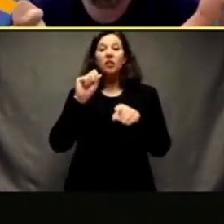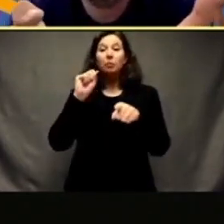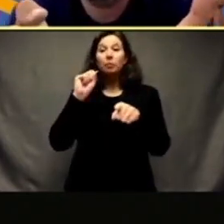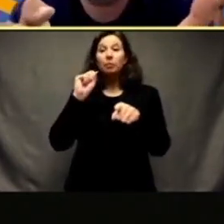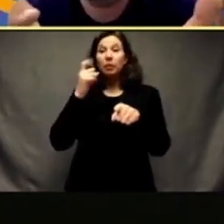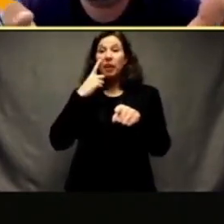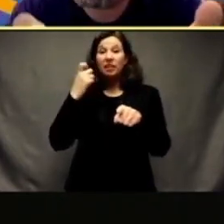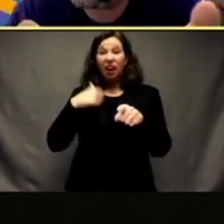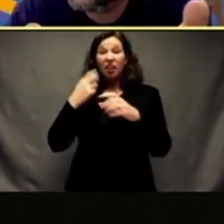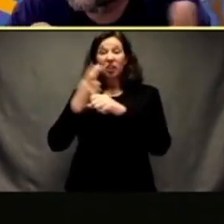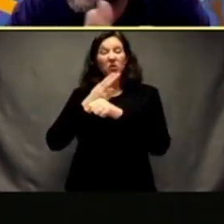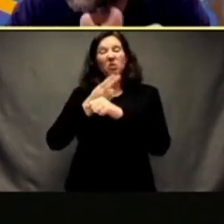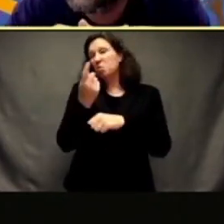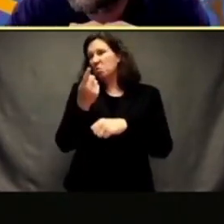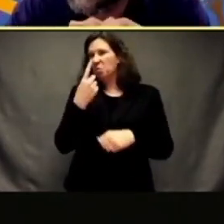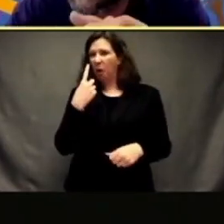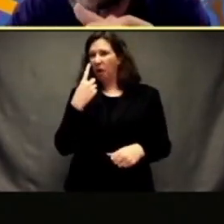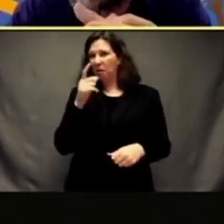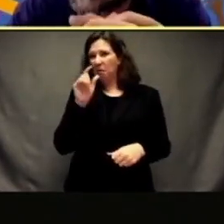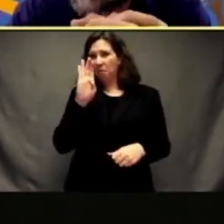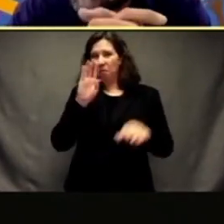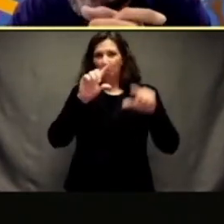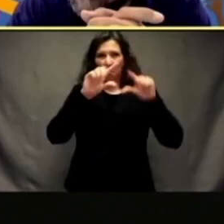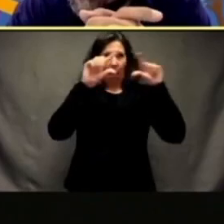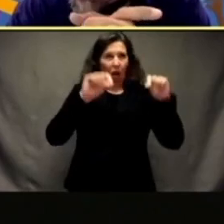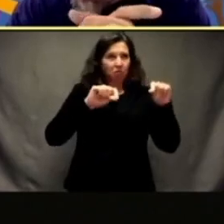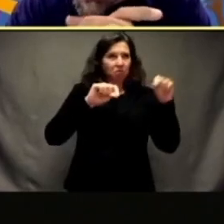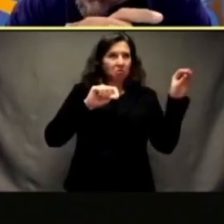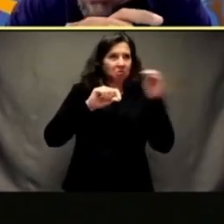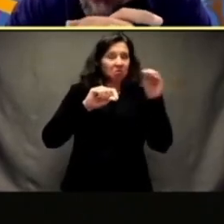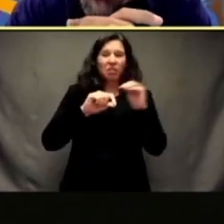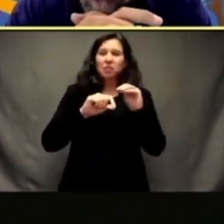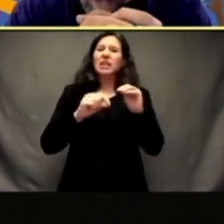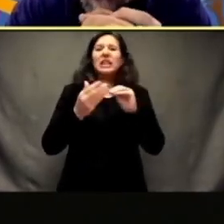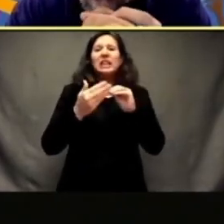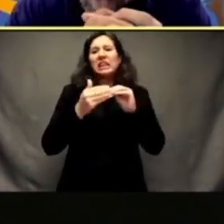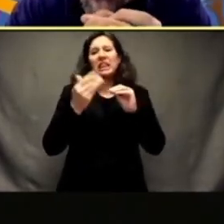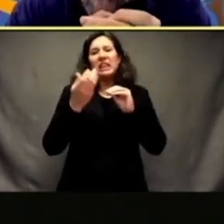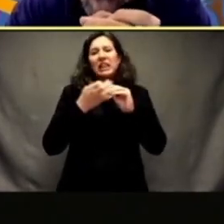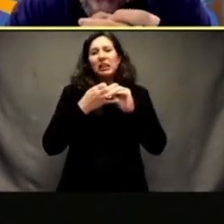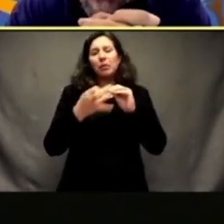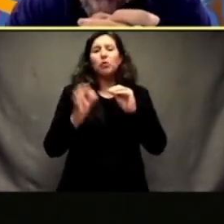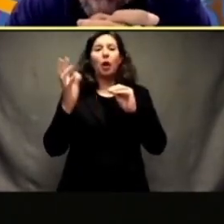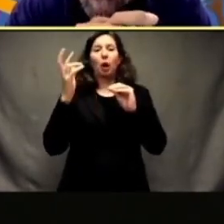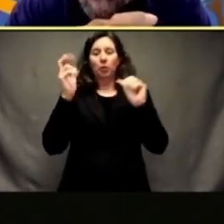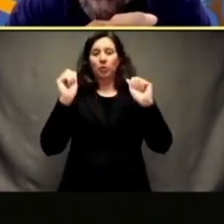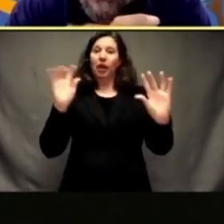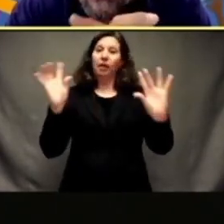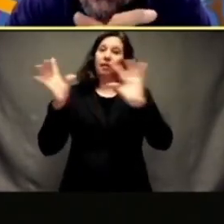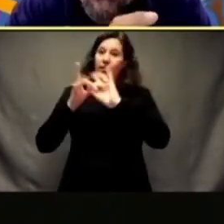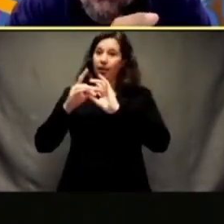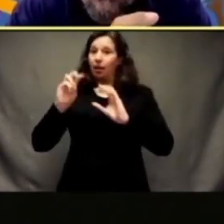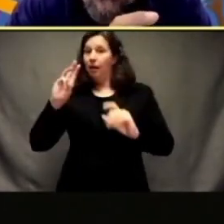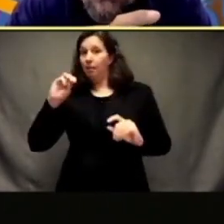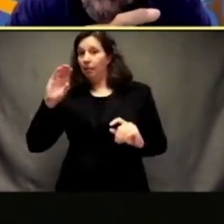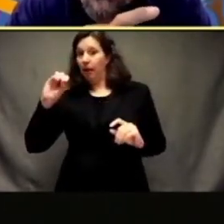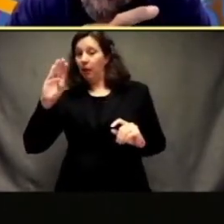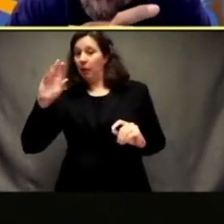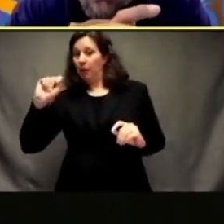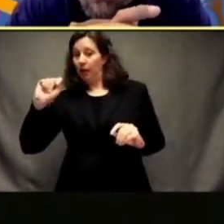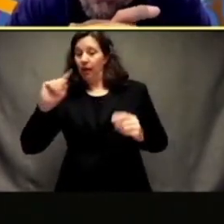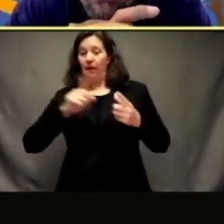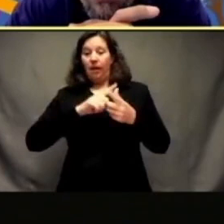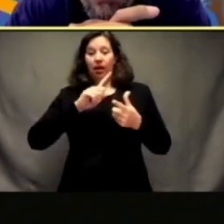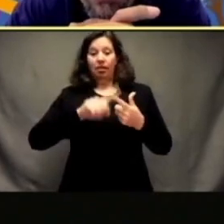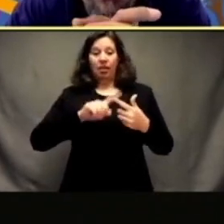use only a couple of blocks. It's really easy, really simple. I hope you can connect microbit and start using the video sensing